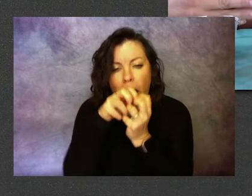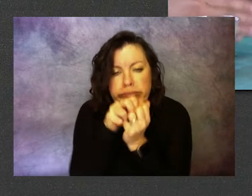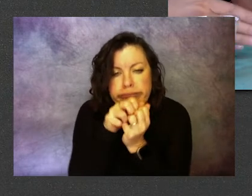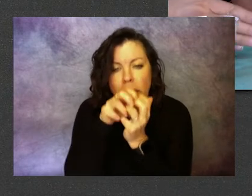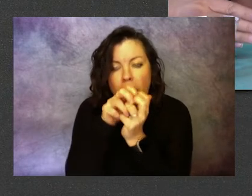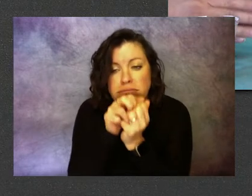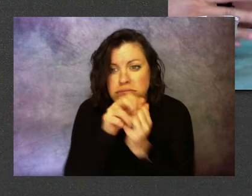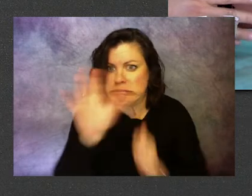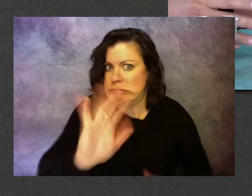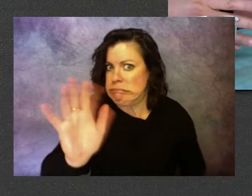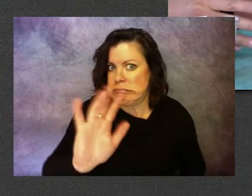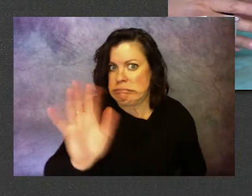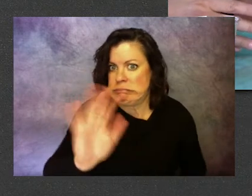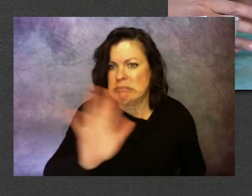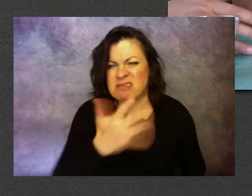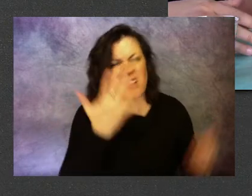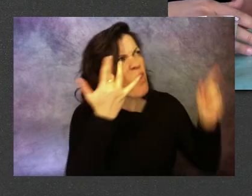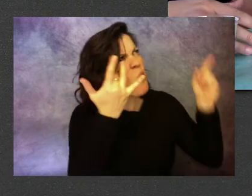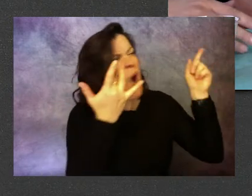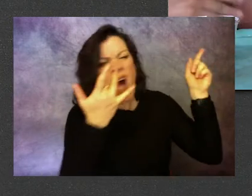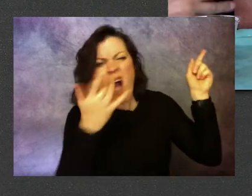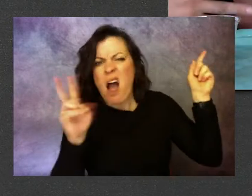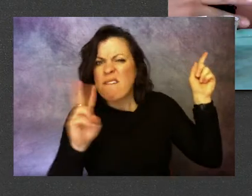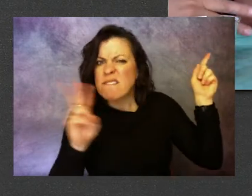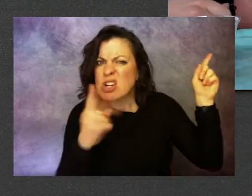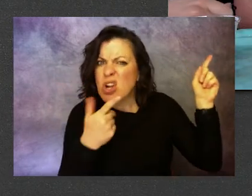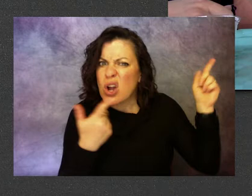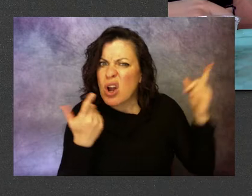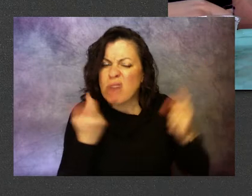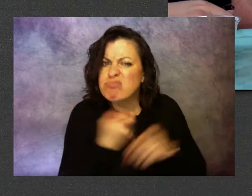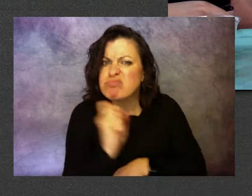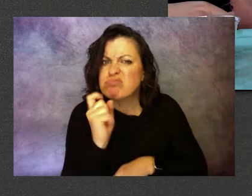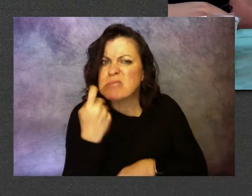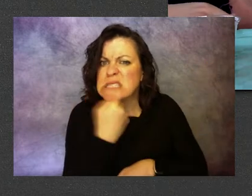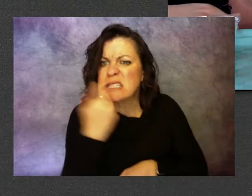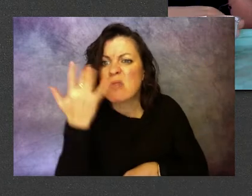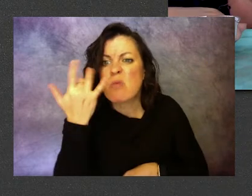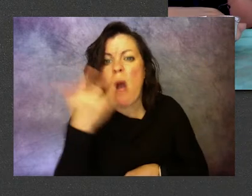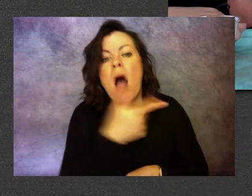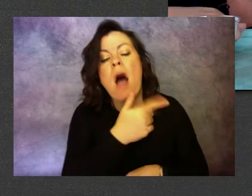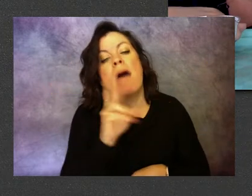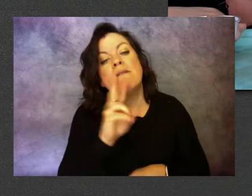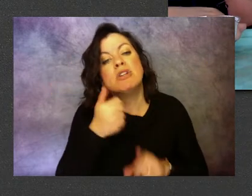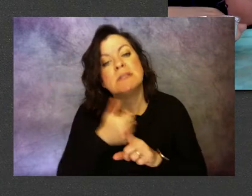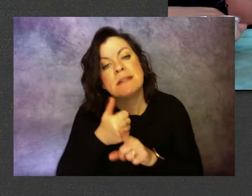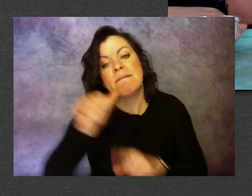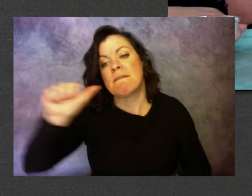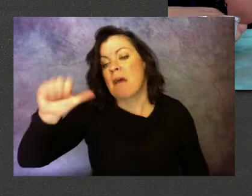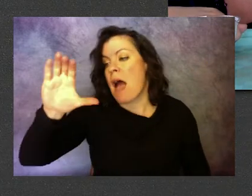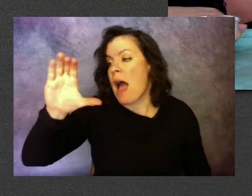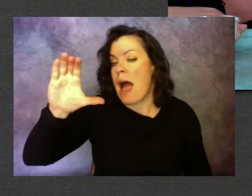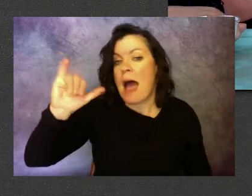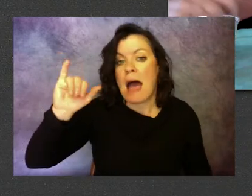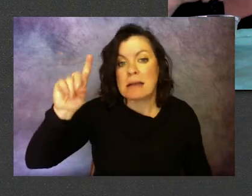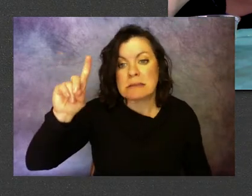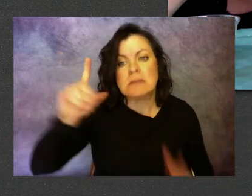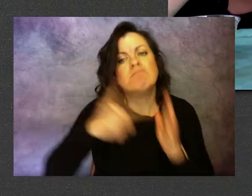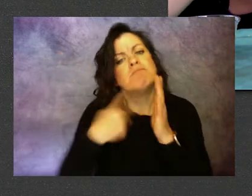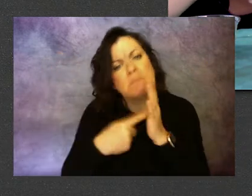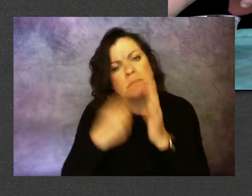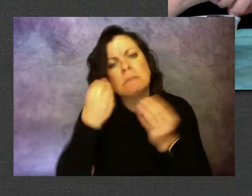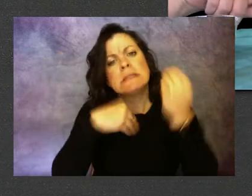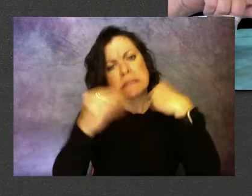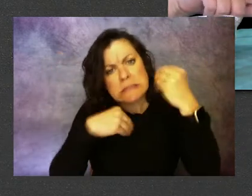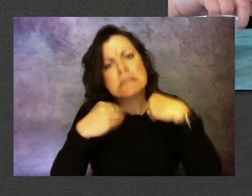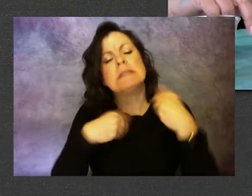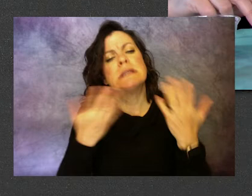Vinegar is an acid, and then a lot of the foods that we eat have acids in them. So that's why it's really important to brush your teeth.